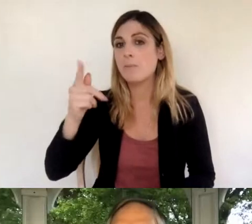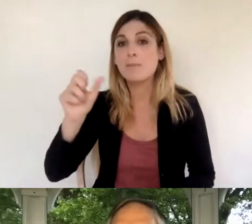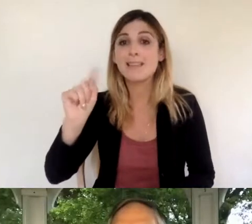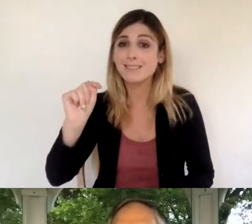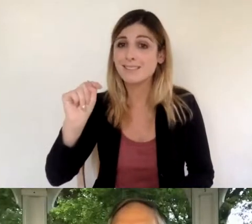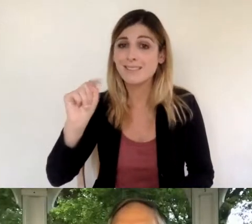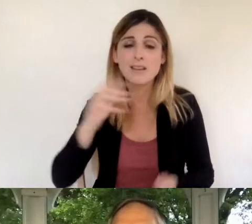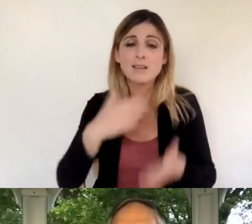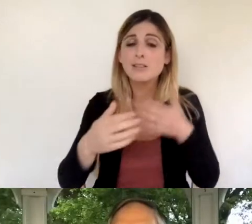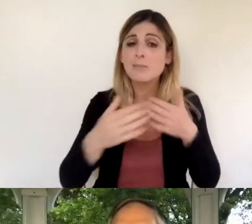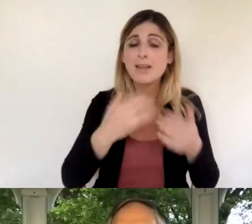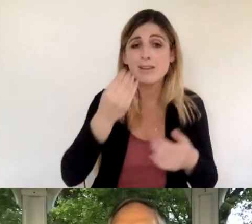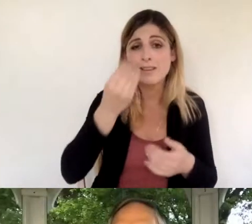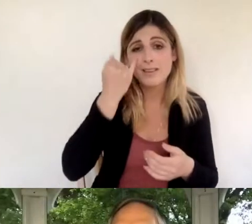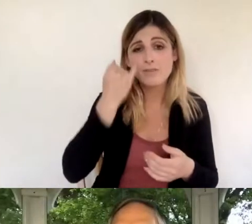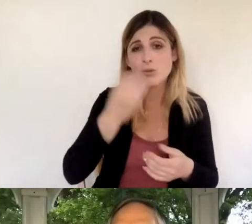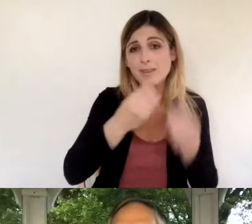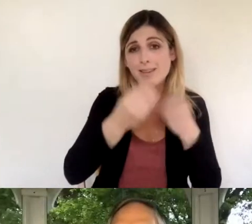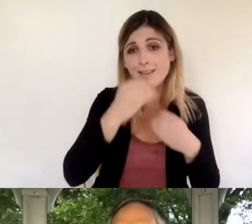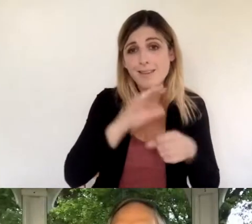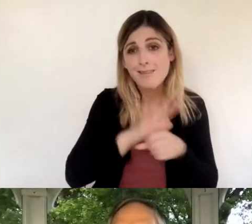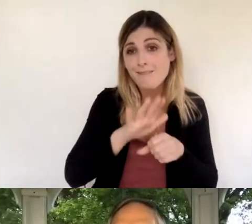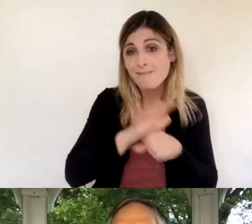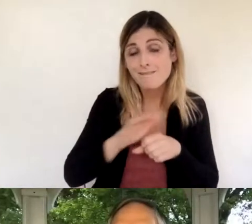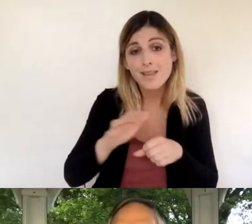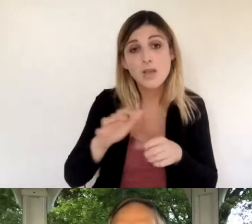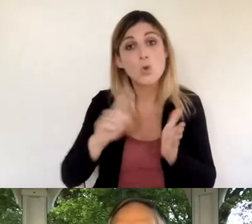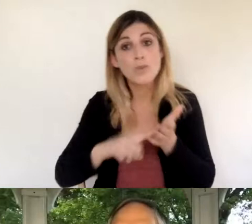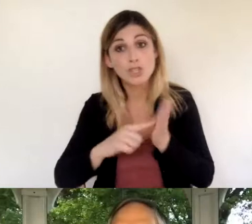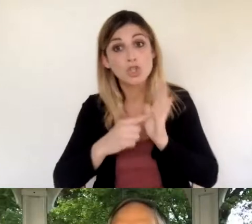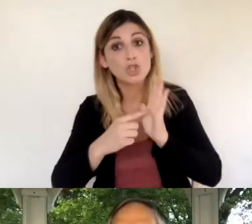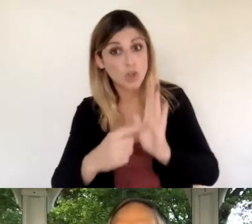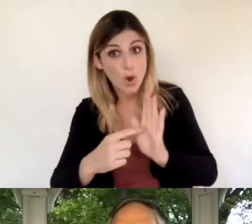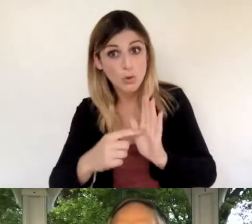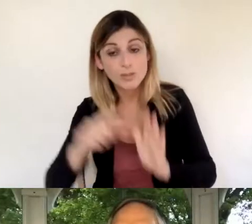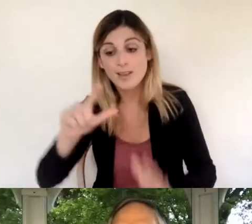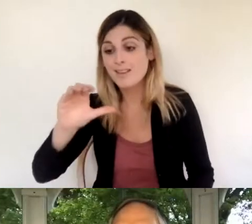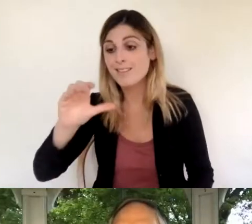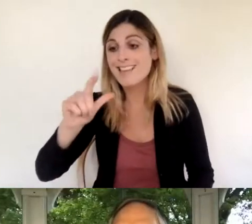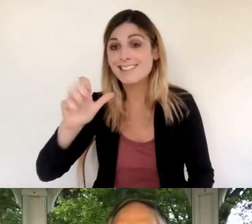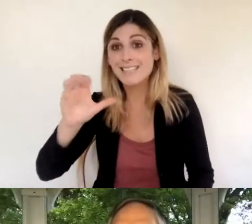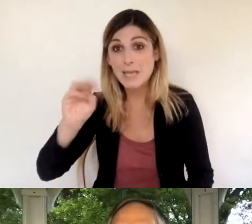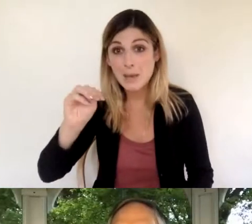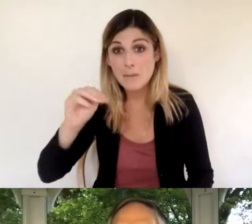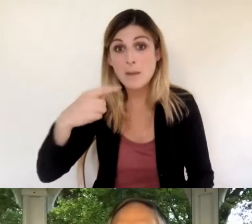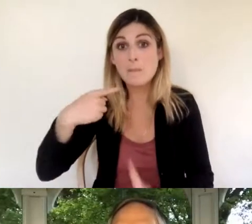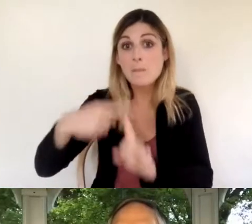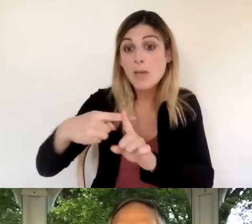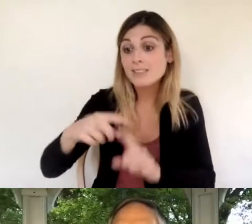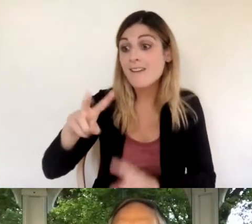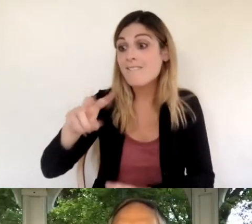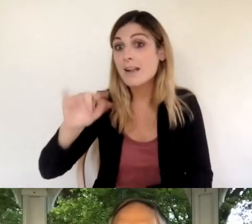calcium, because the research shows that works. Calcium supplements alone don't seem to work, but calcium plus vitamin D